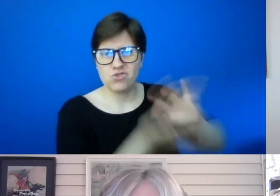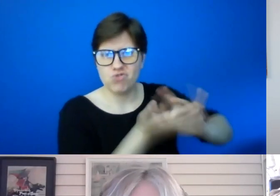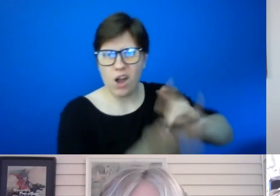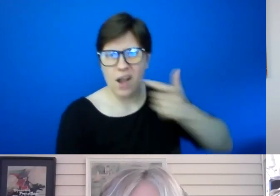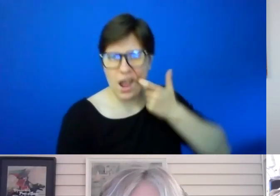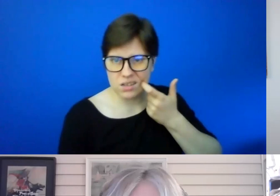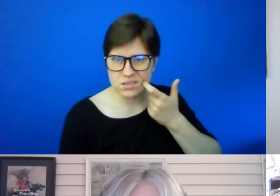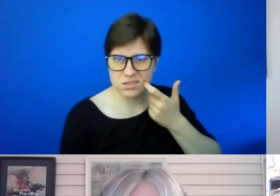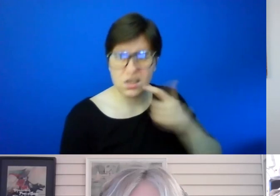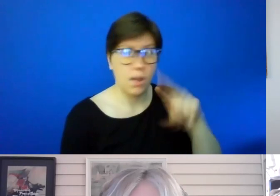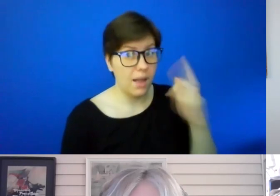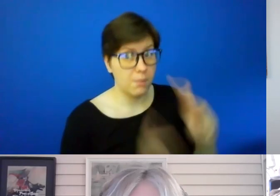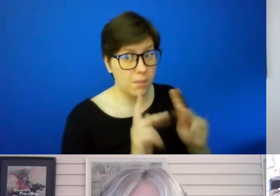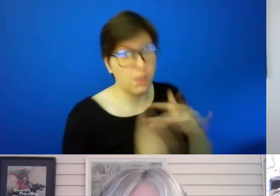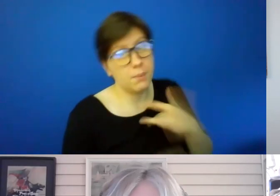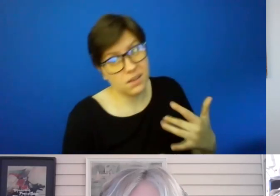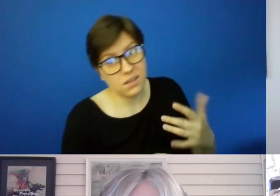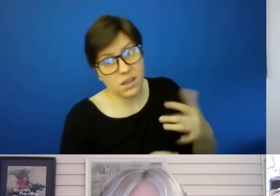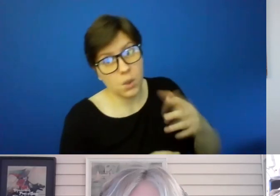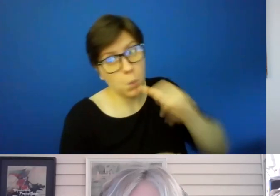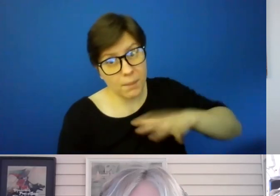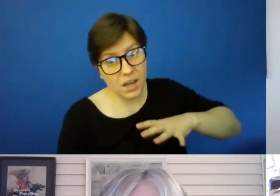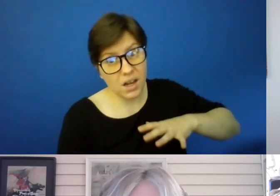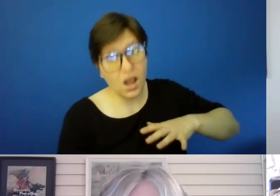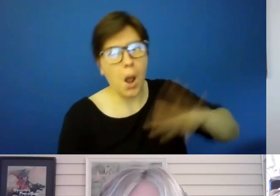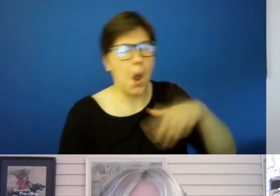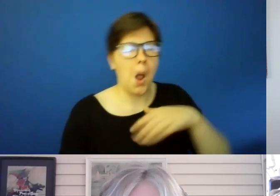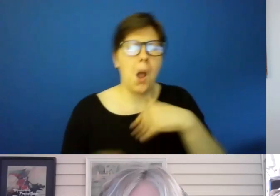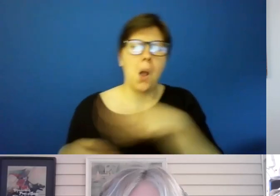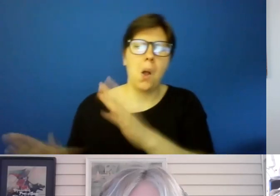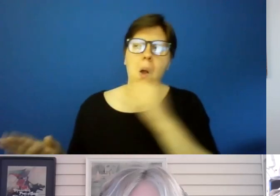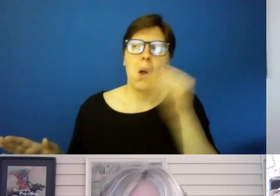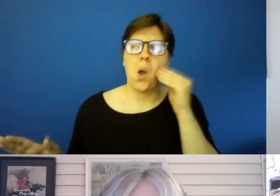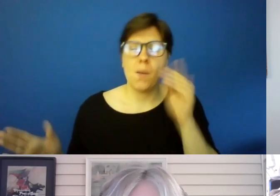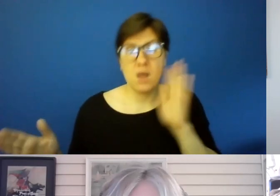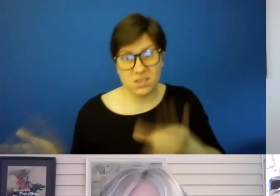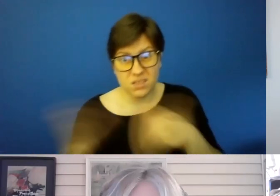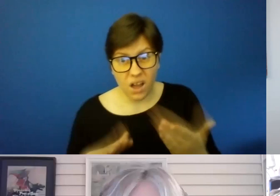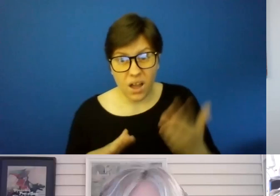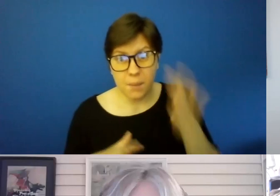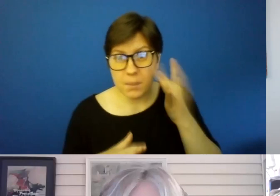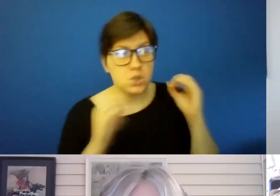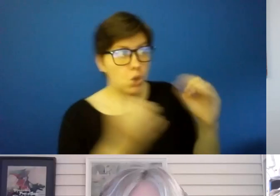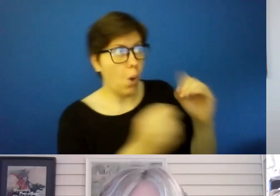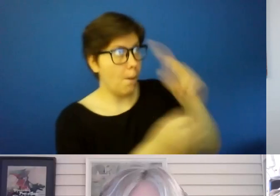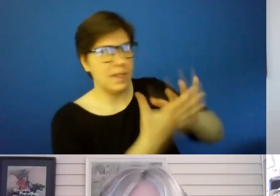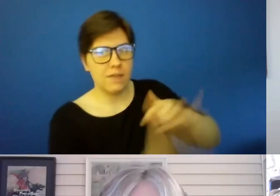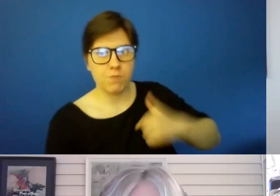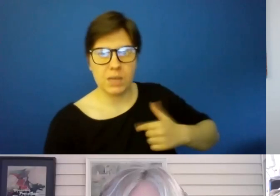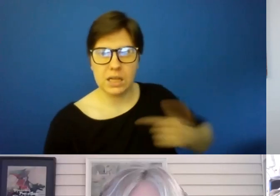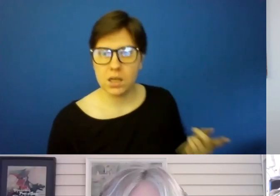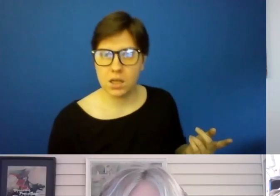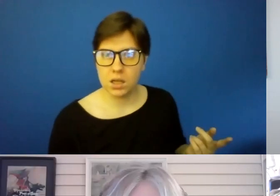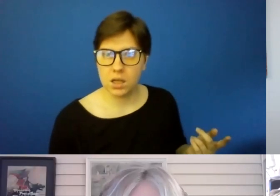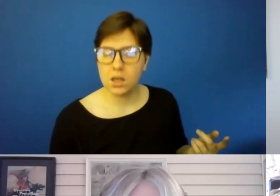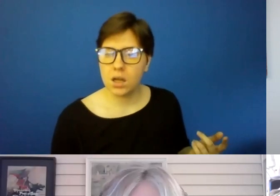people, particularly women, get sent home to die because we are not believed." And